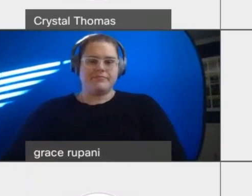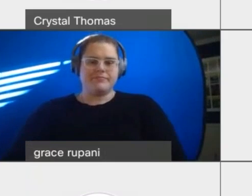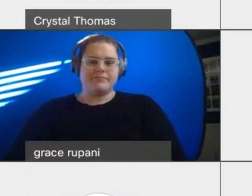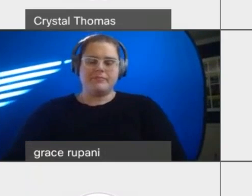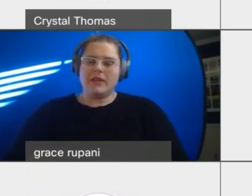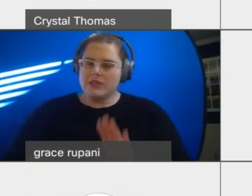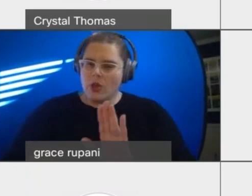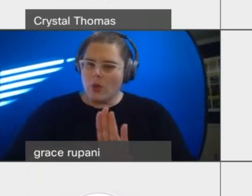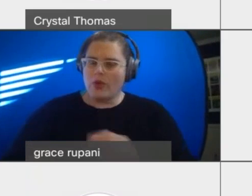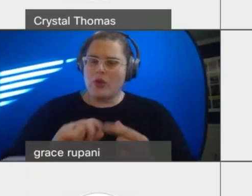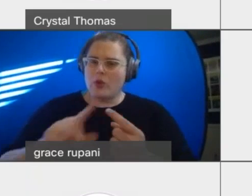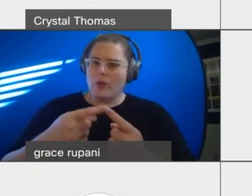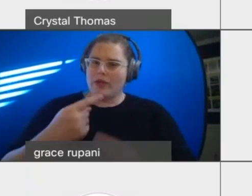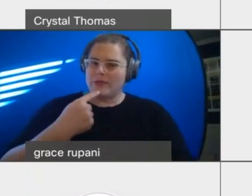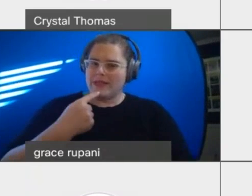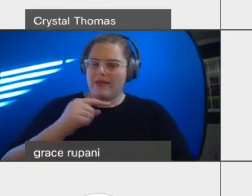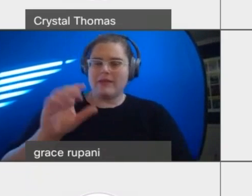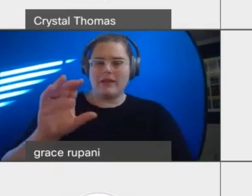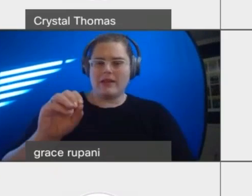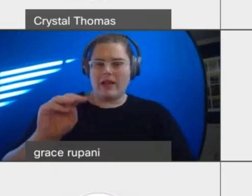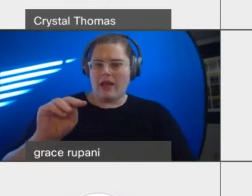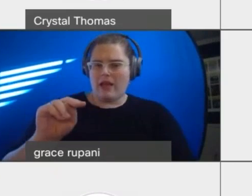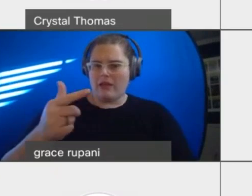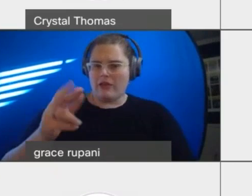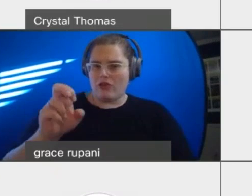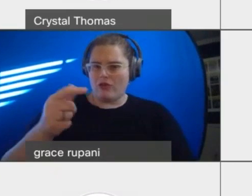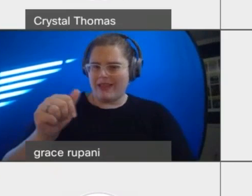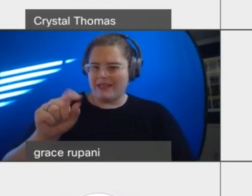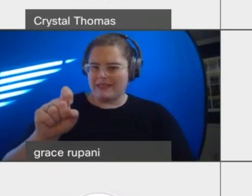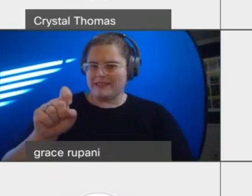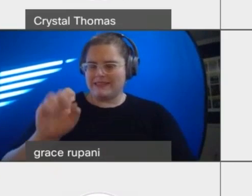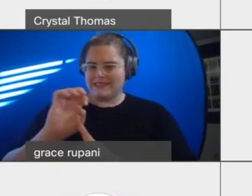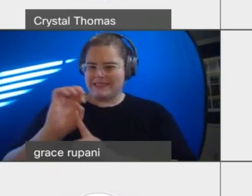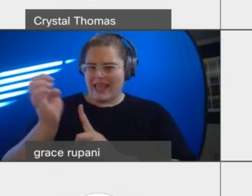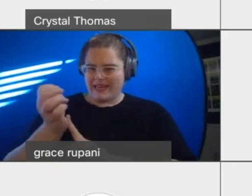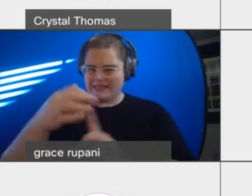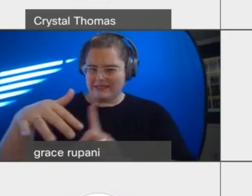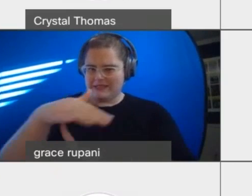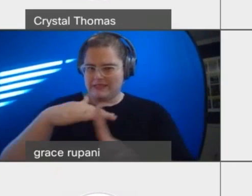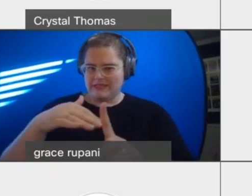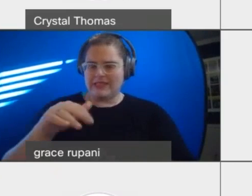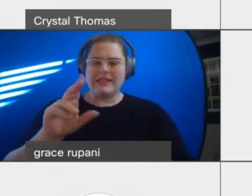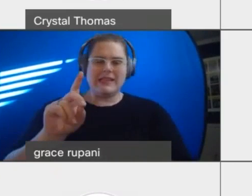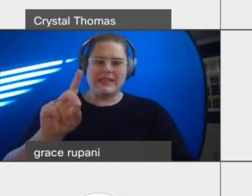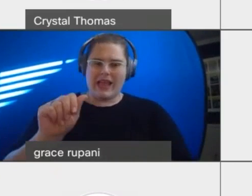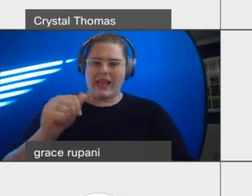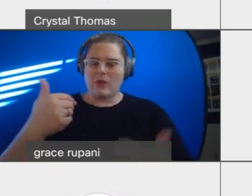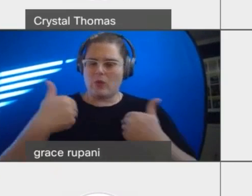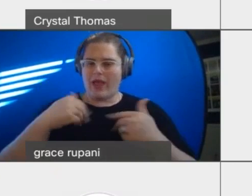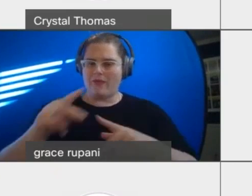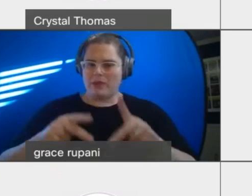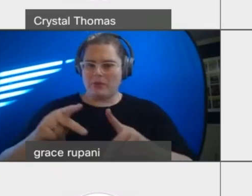in congregate settings, at DDA, we have people